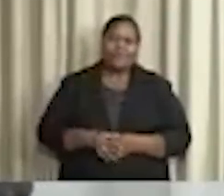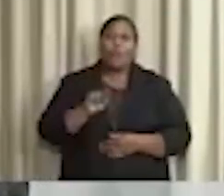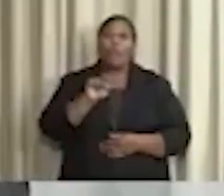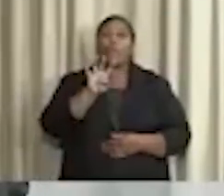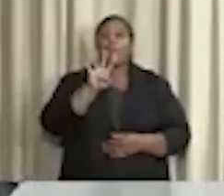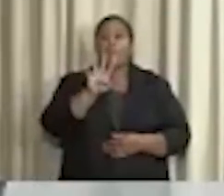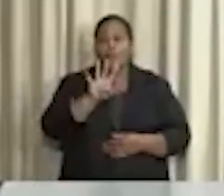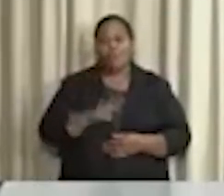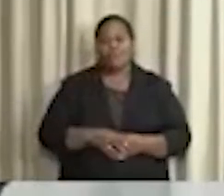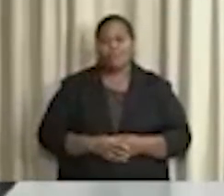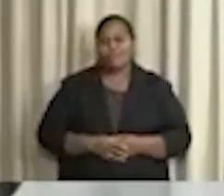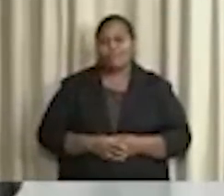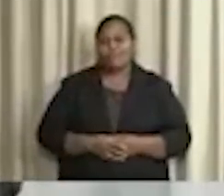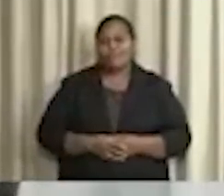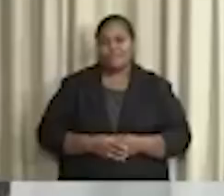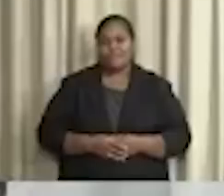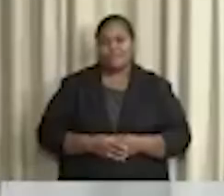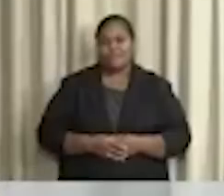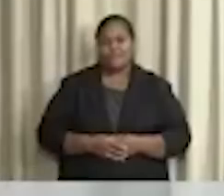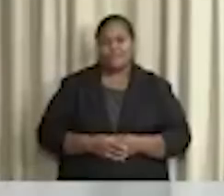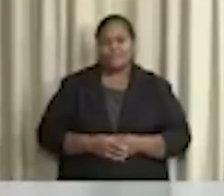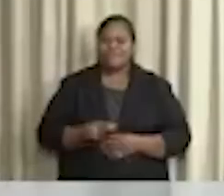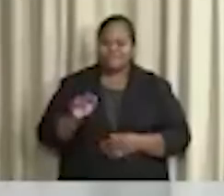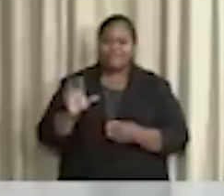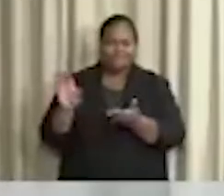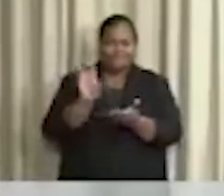326,077.4 for the project.